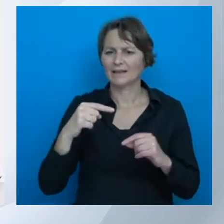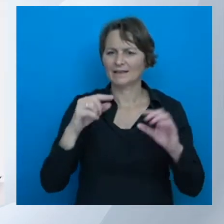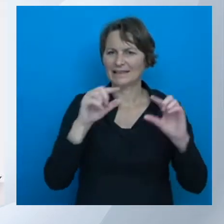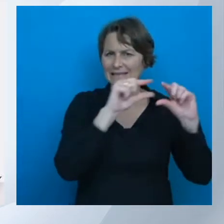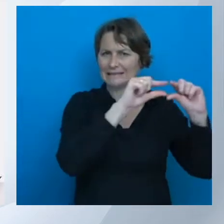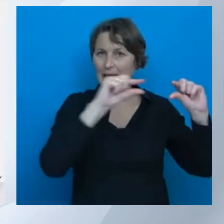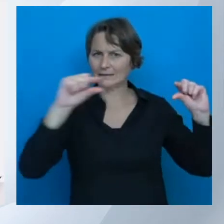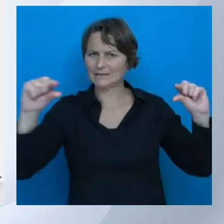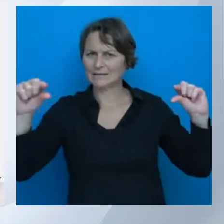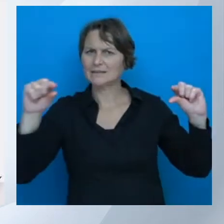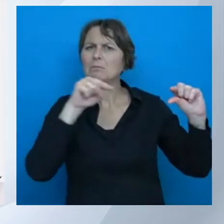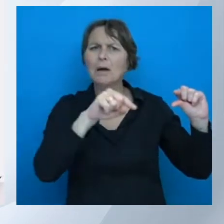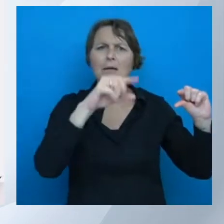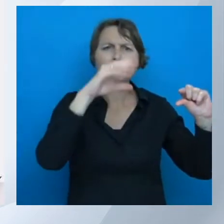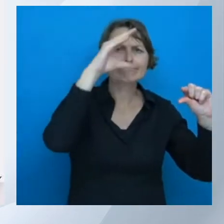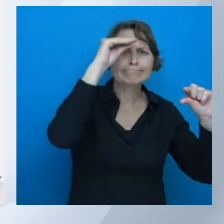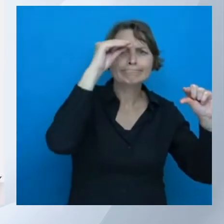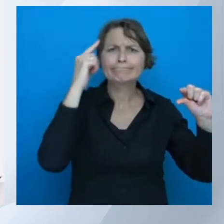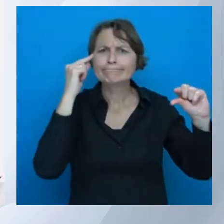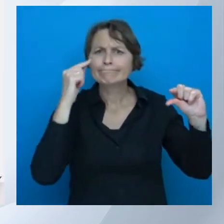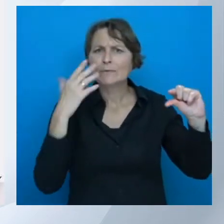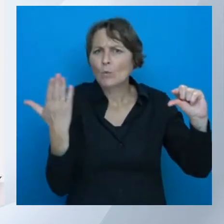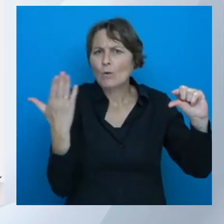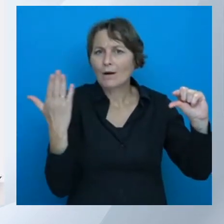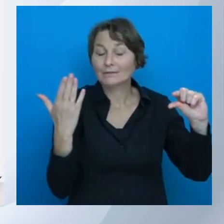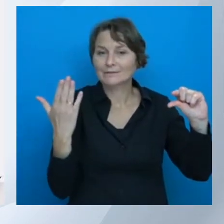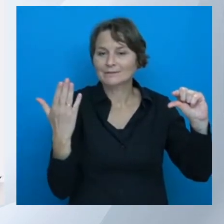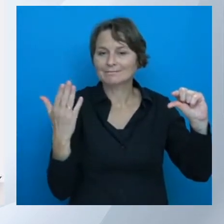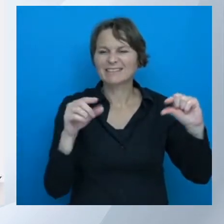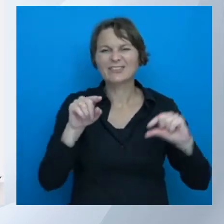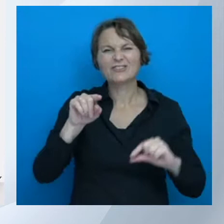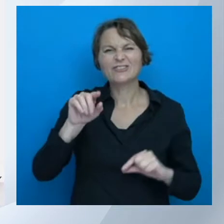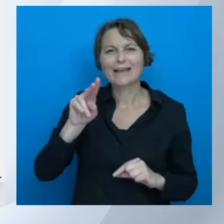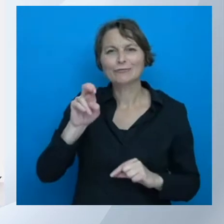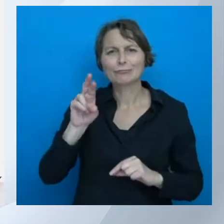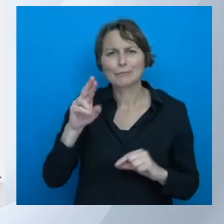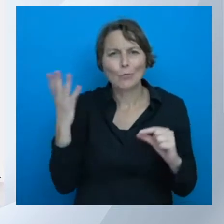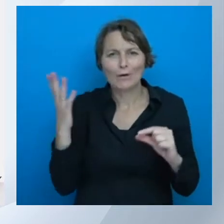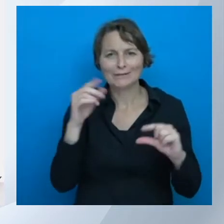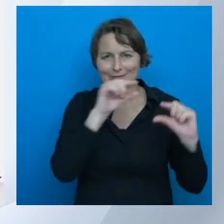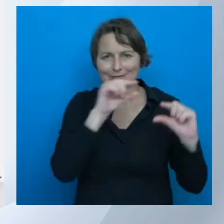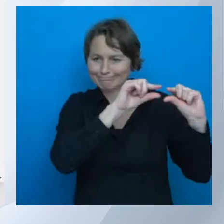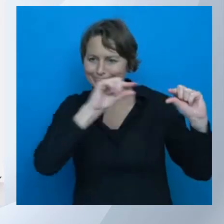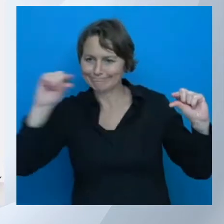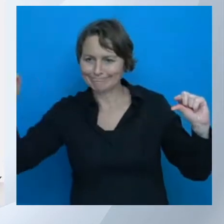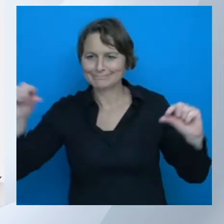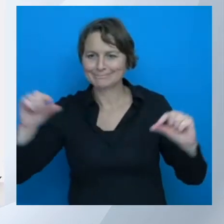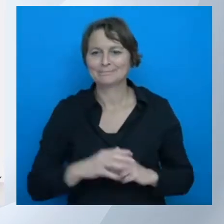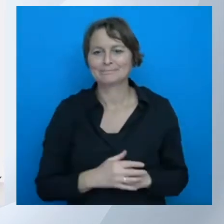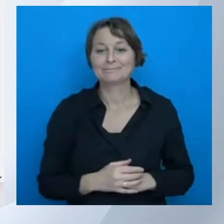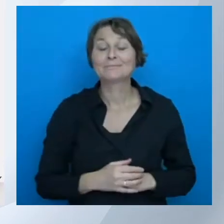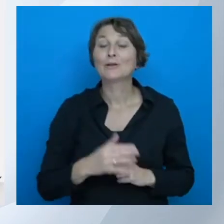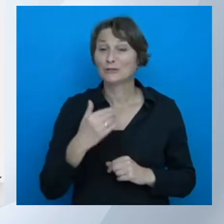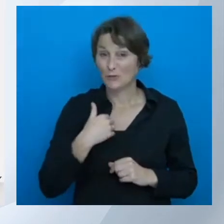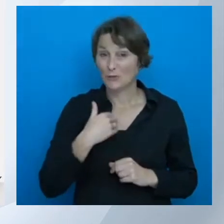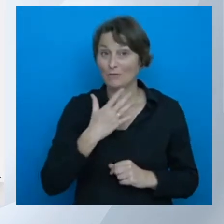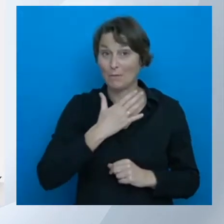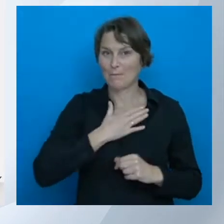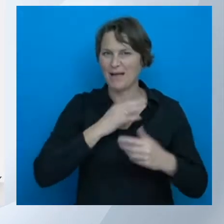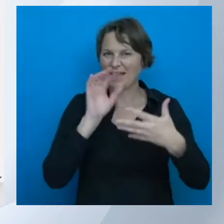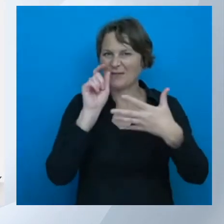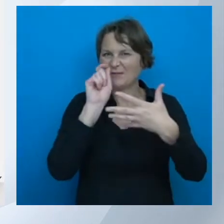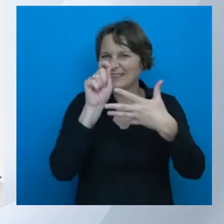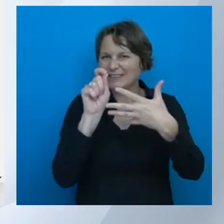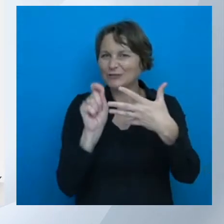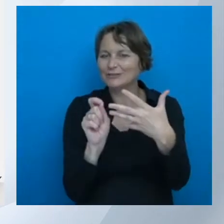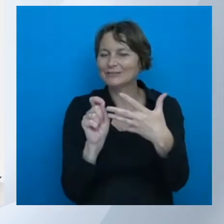sentence. Right. So for this, I also made a data frame for my features, so for my sentences, and also